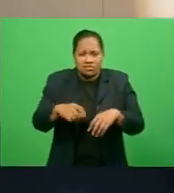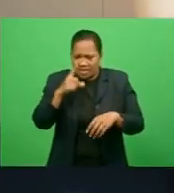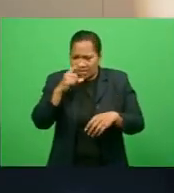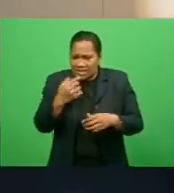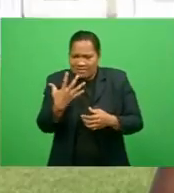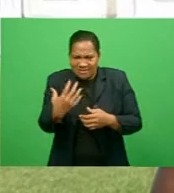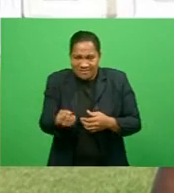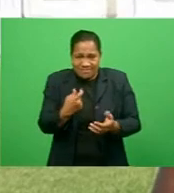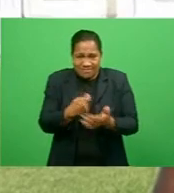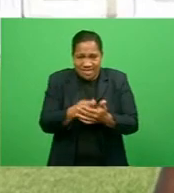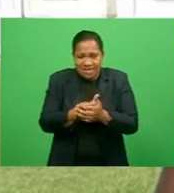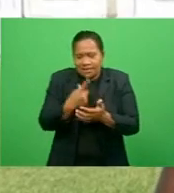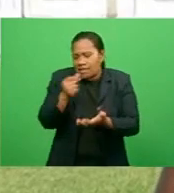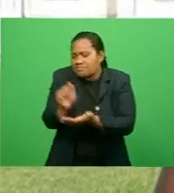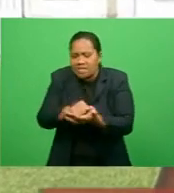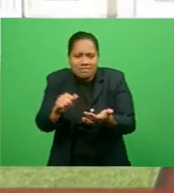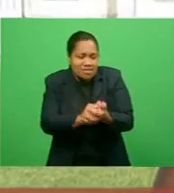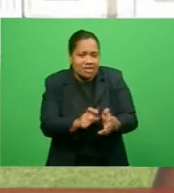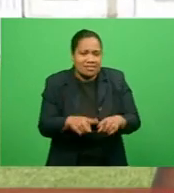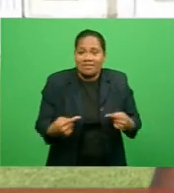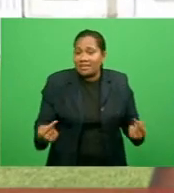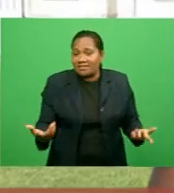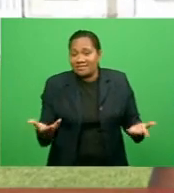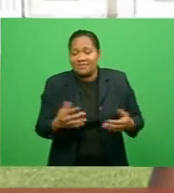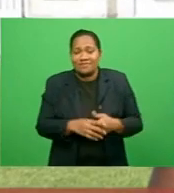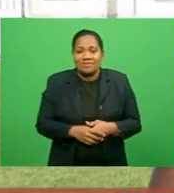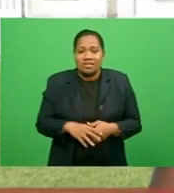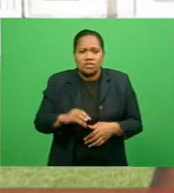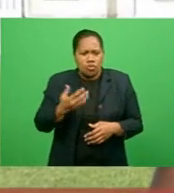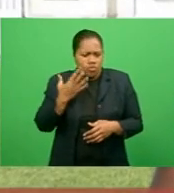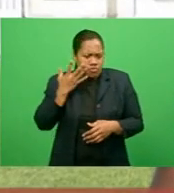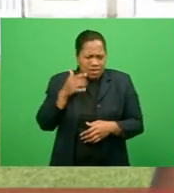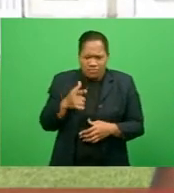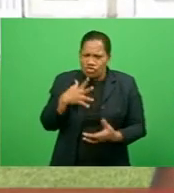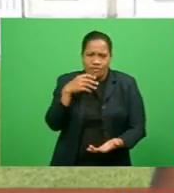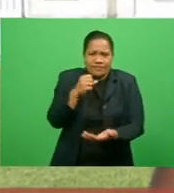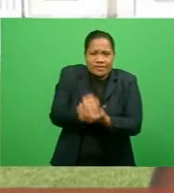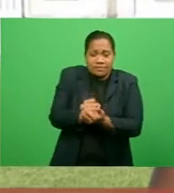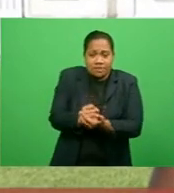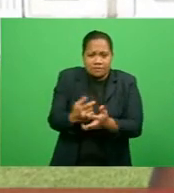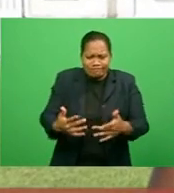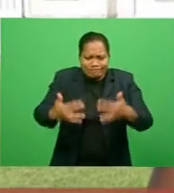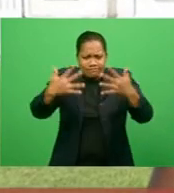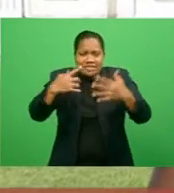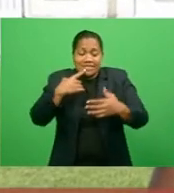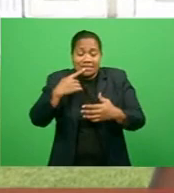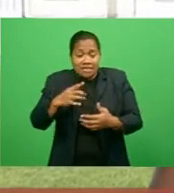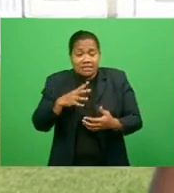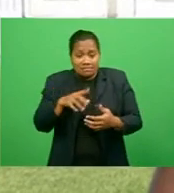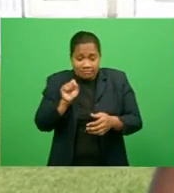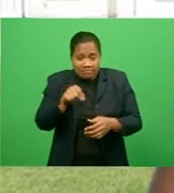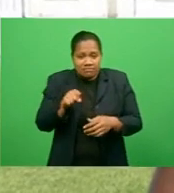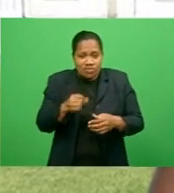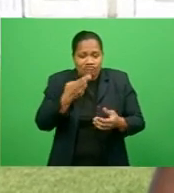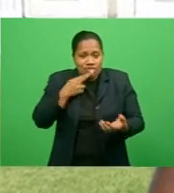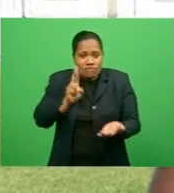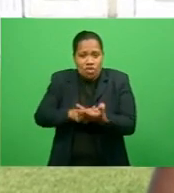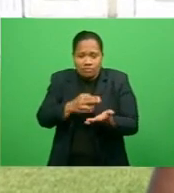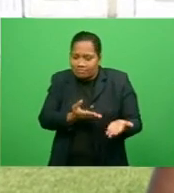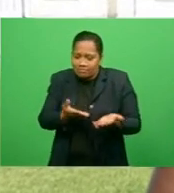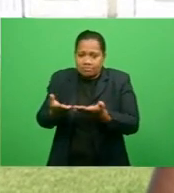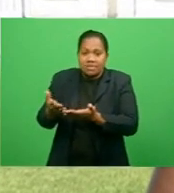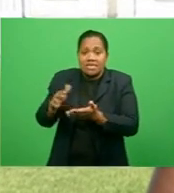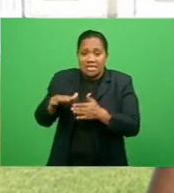those things. While not disclosing figures, Ali confirms such cases were referred to them and have been handed to the Child Services